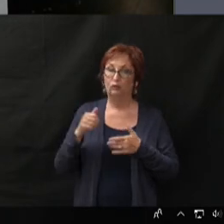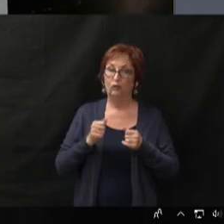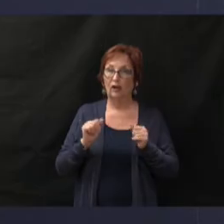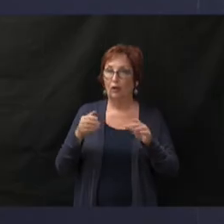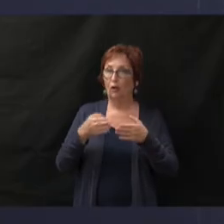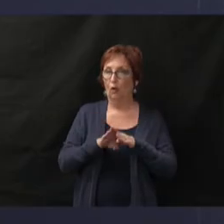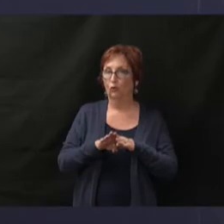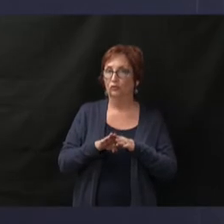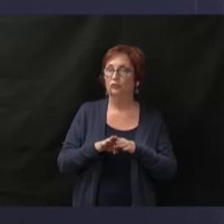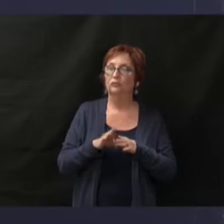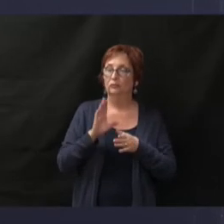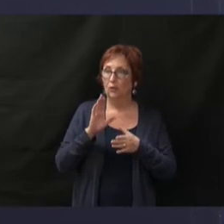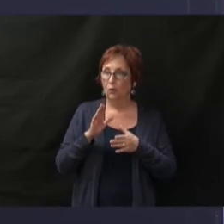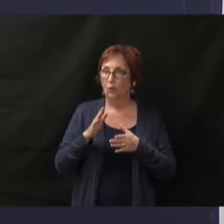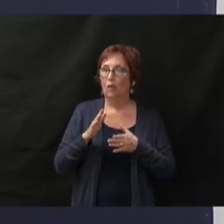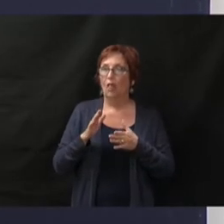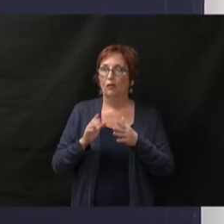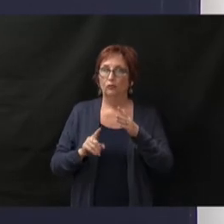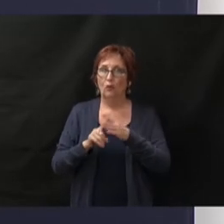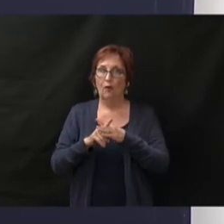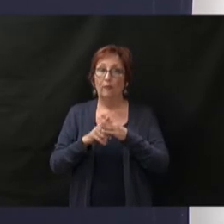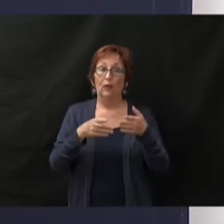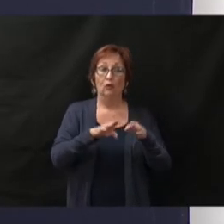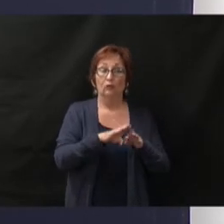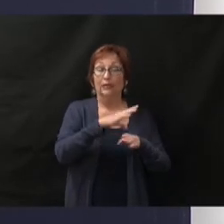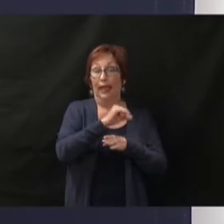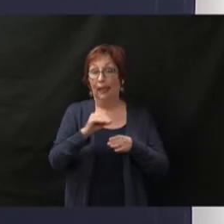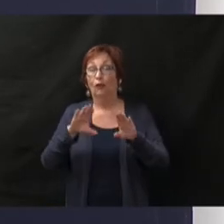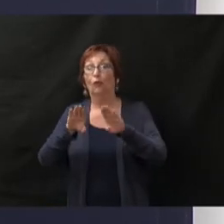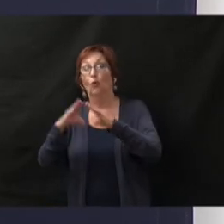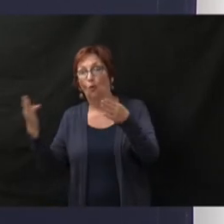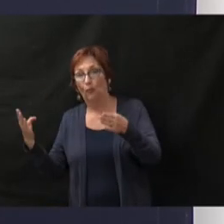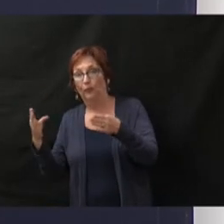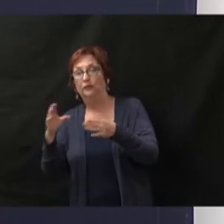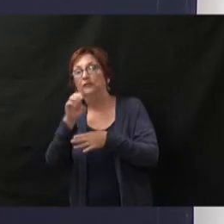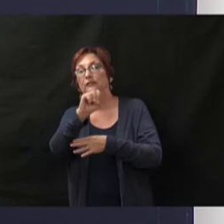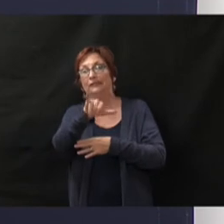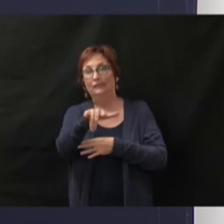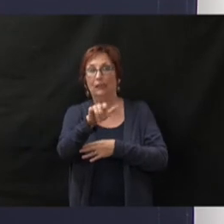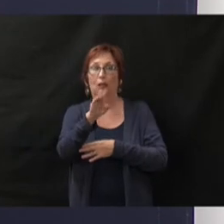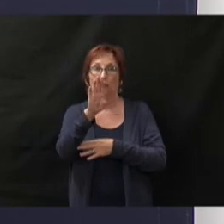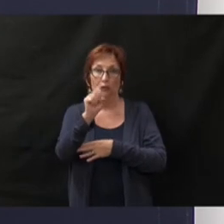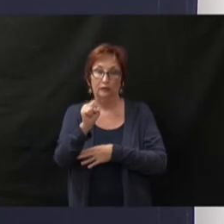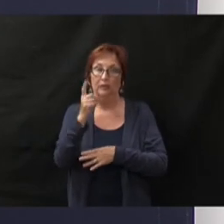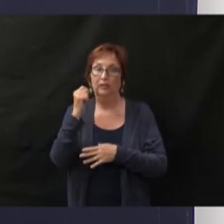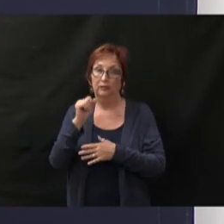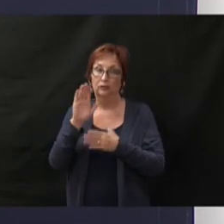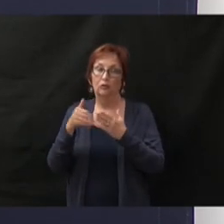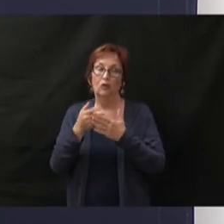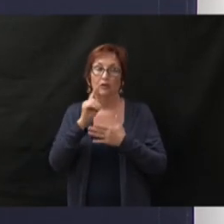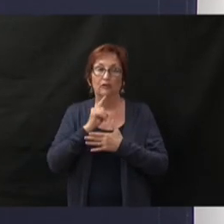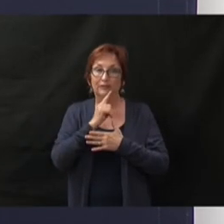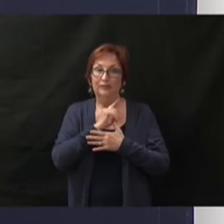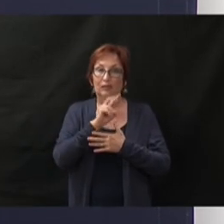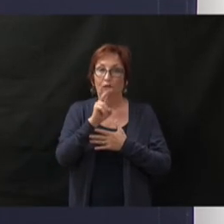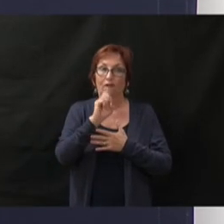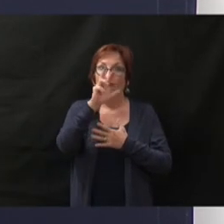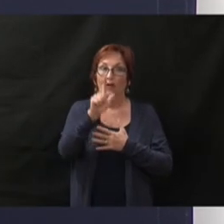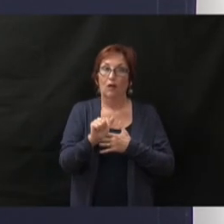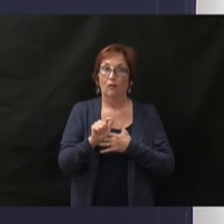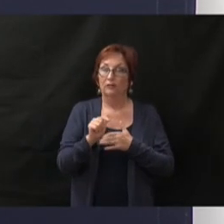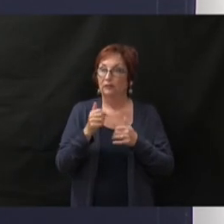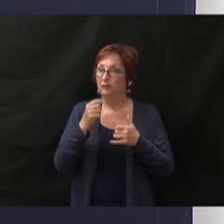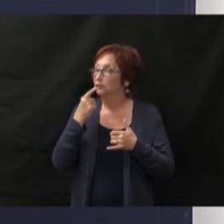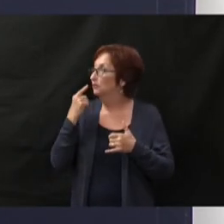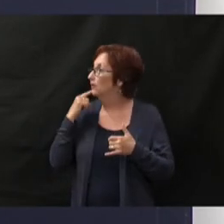both closed and in open syllables because it's all your single vowel sounds that make the sound. I didn't get one